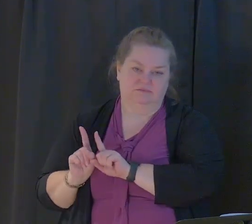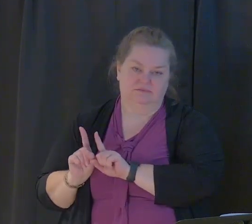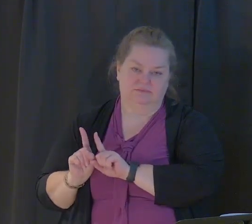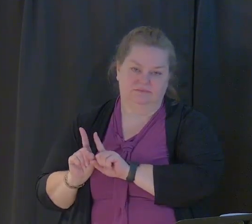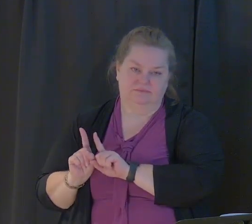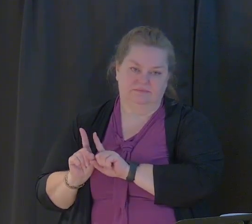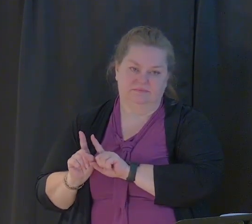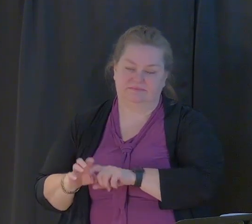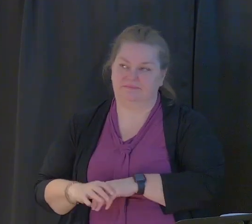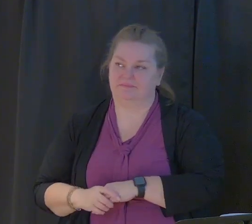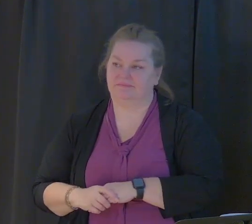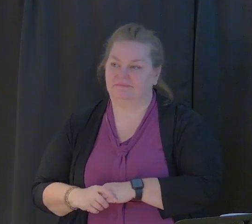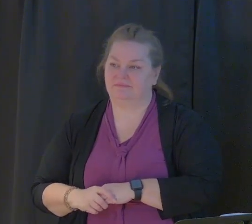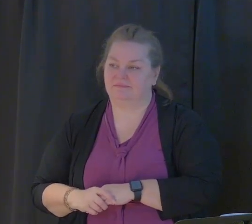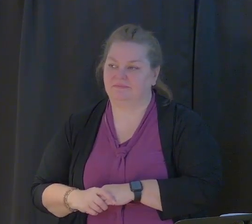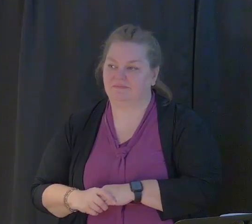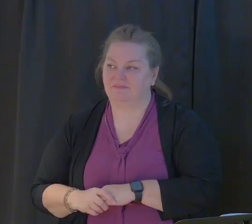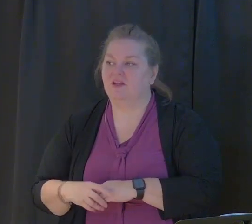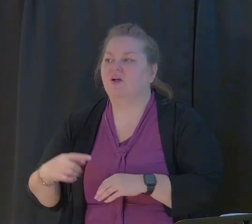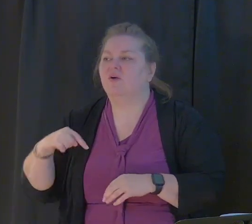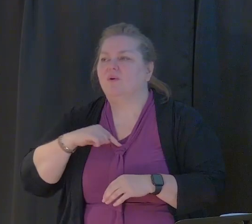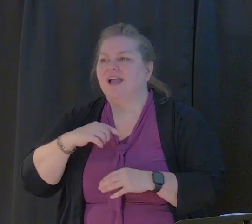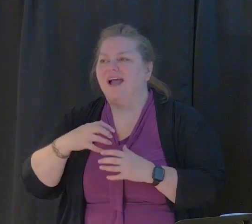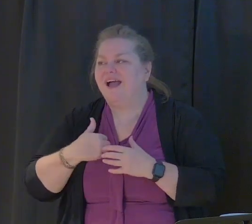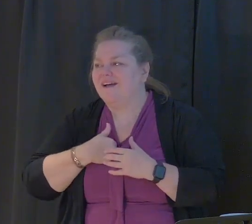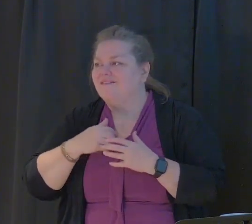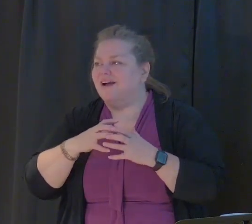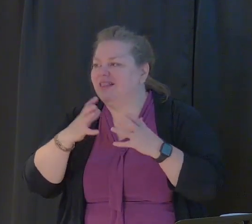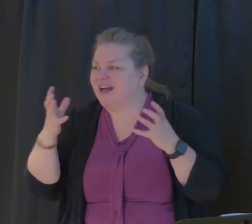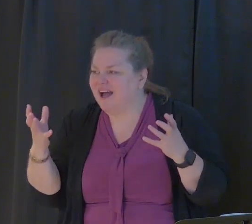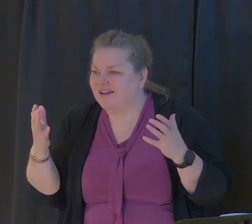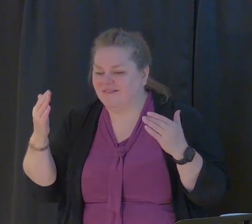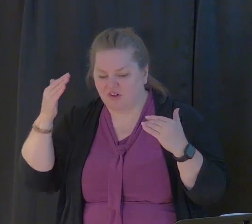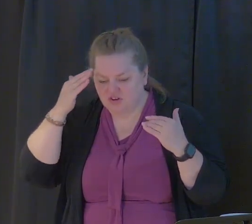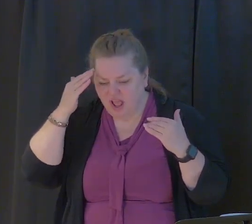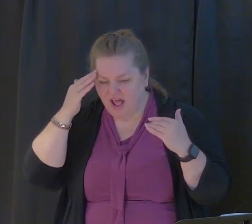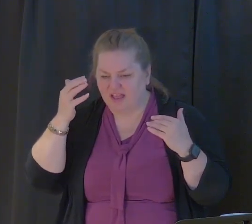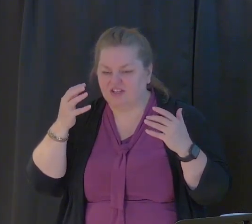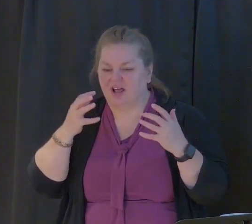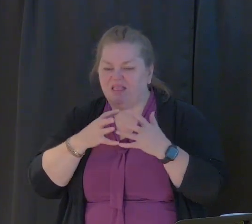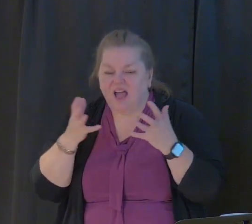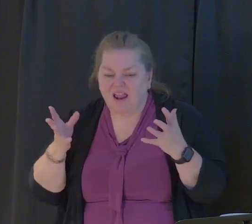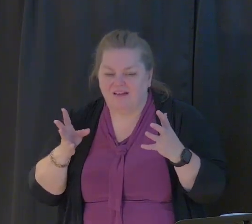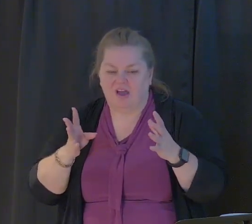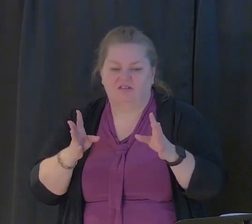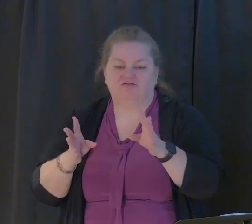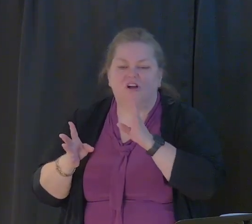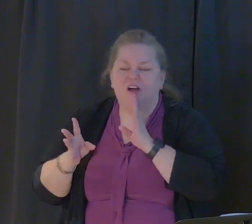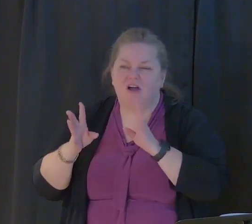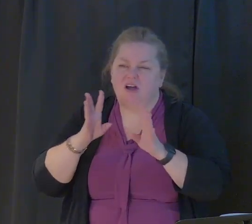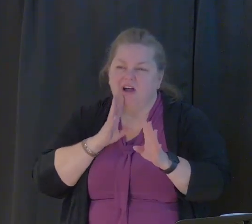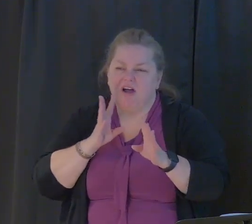In this world, we have a lot of knowledge and a lot of talk and about